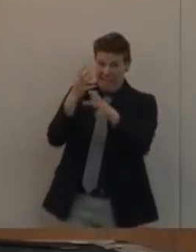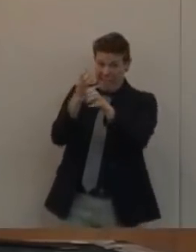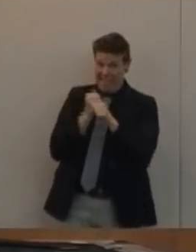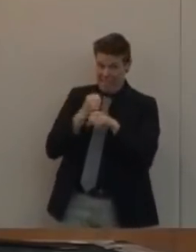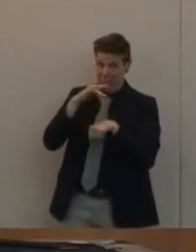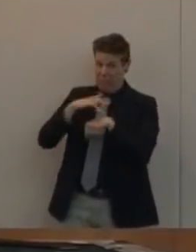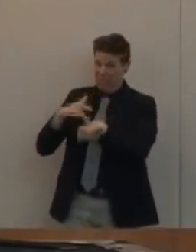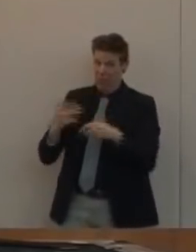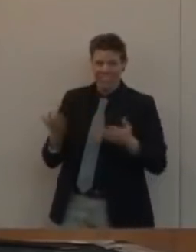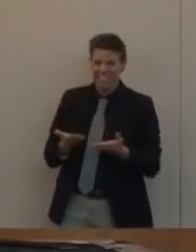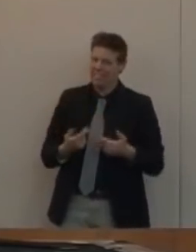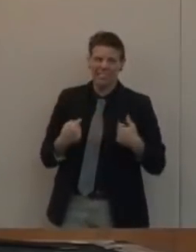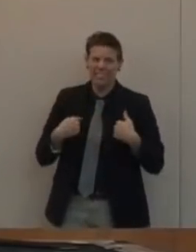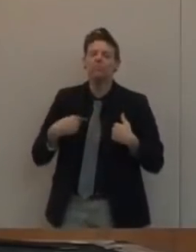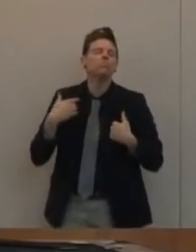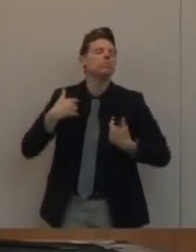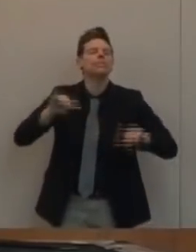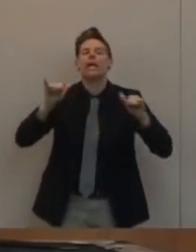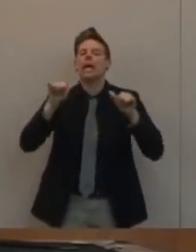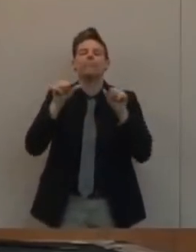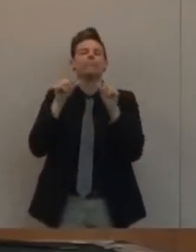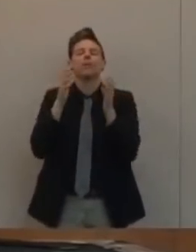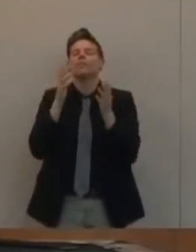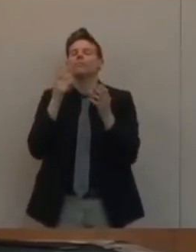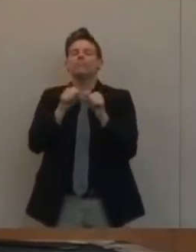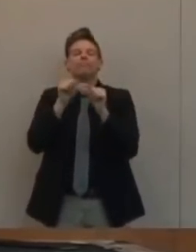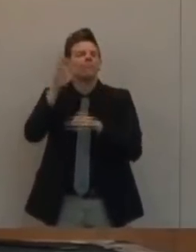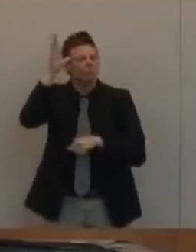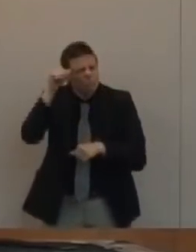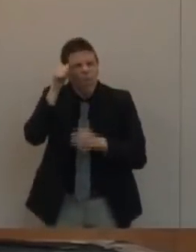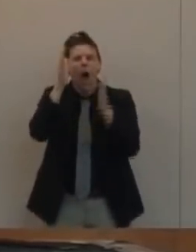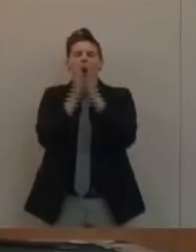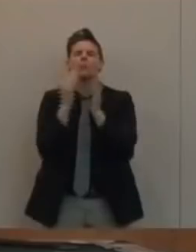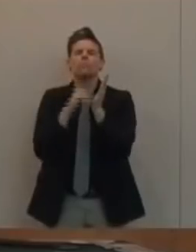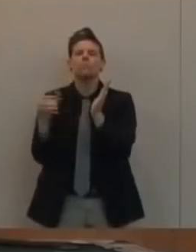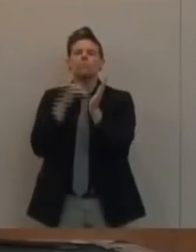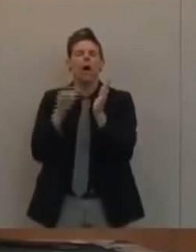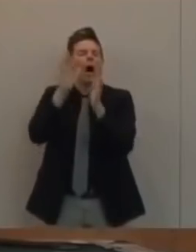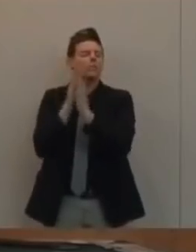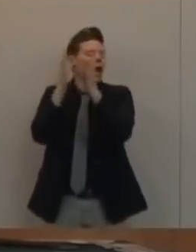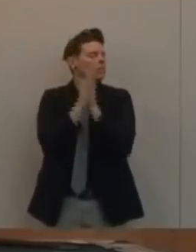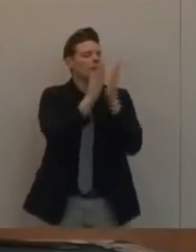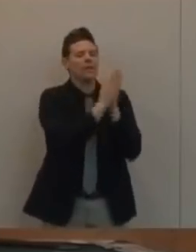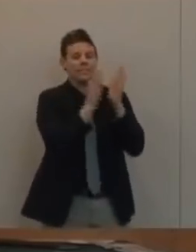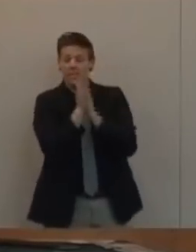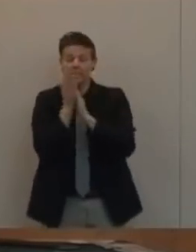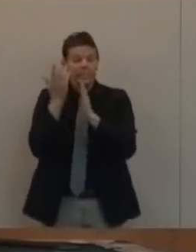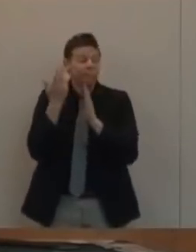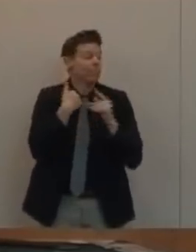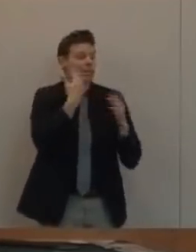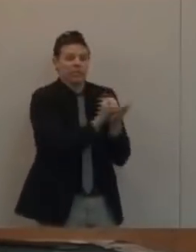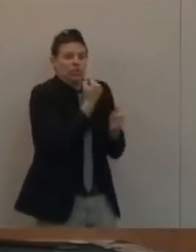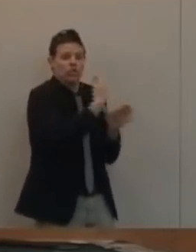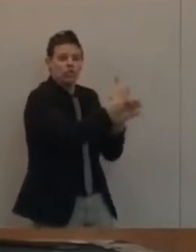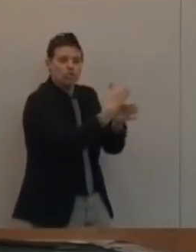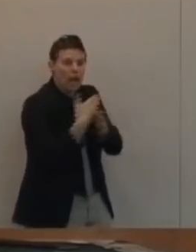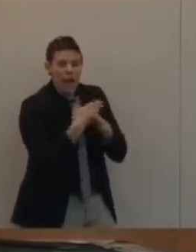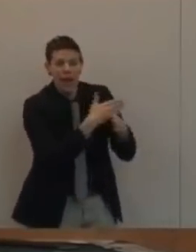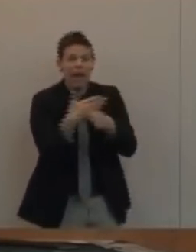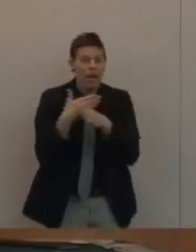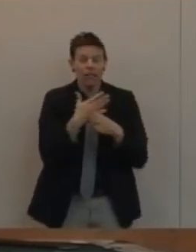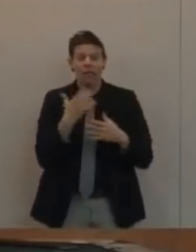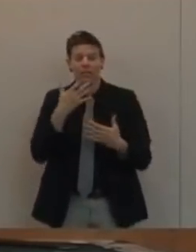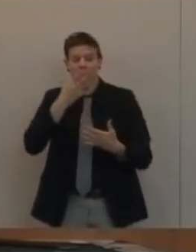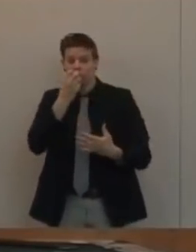all the time, and kudos to the states that are sharing ventilators. And that regional work with Utah and Arizona led